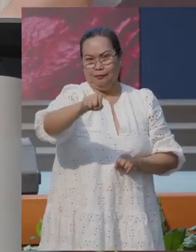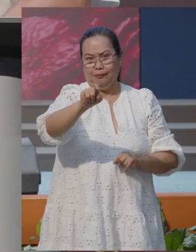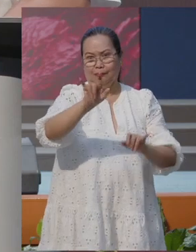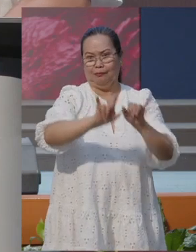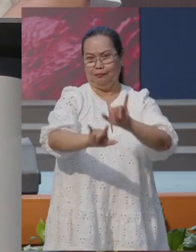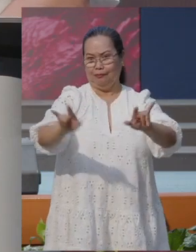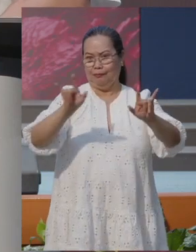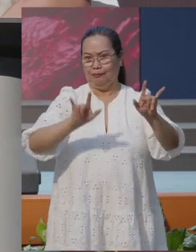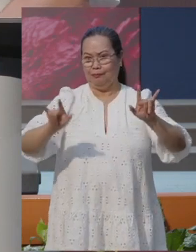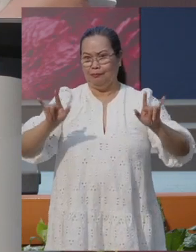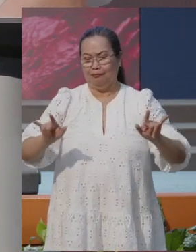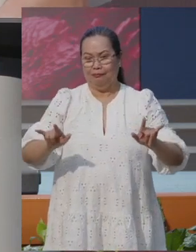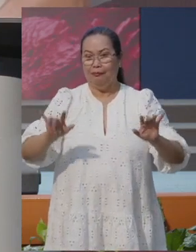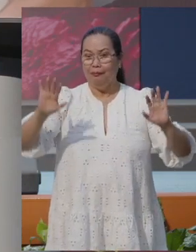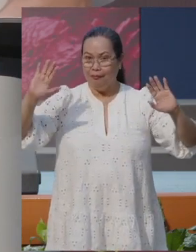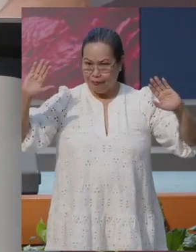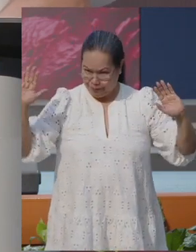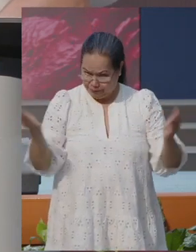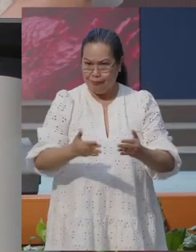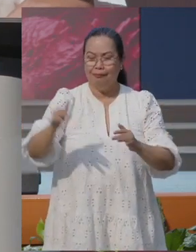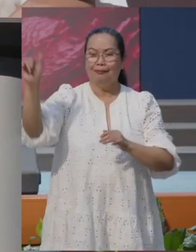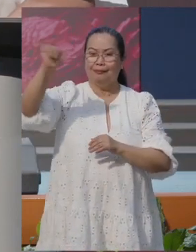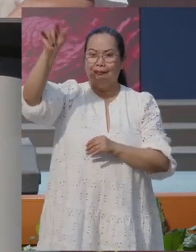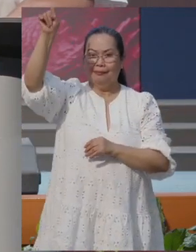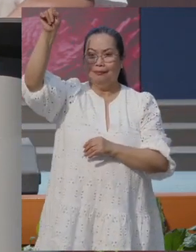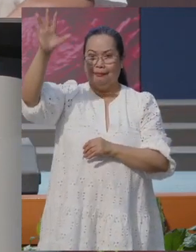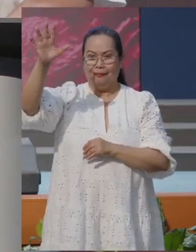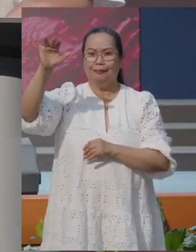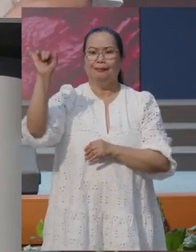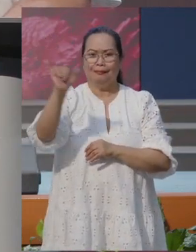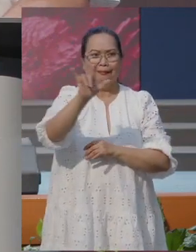another." Just as I have loved you, sabi niya.